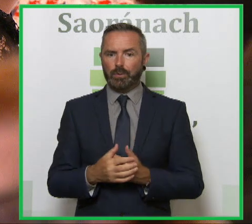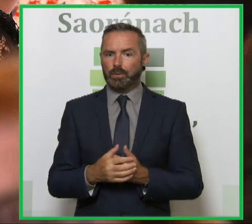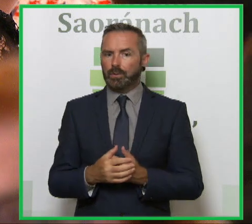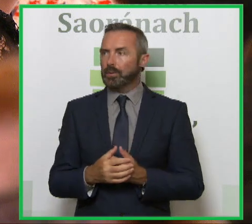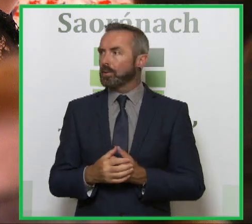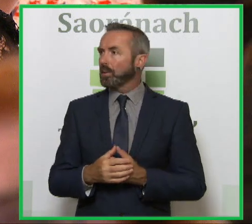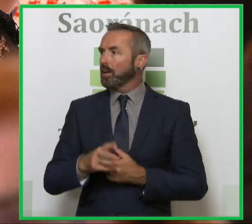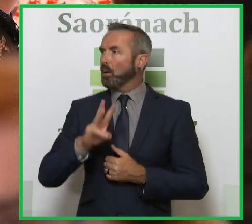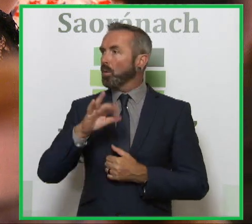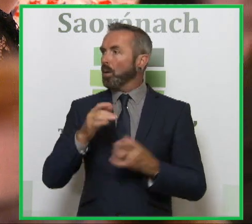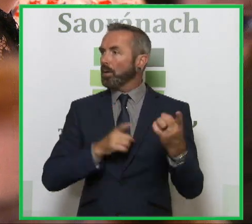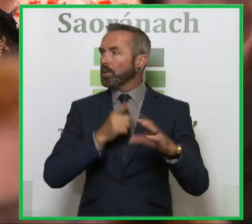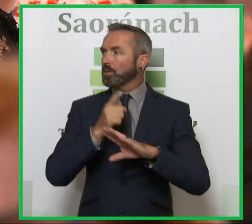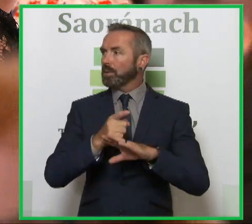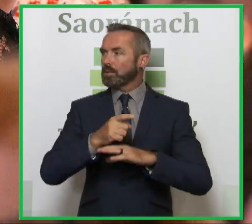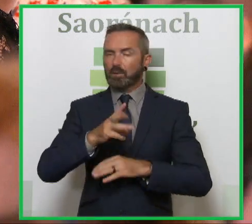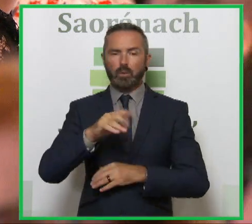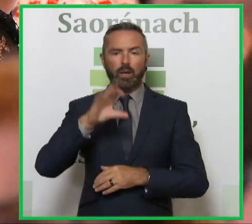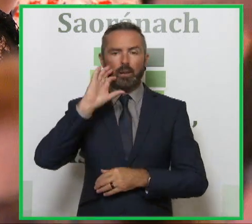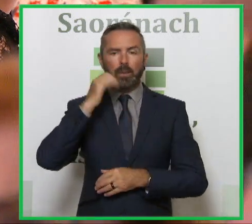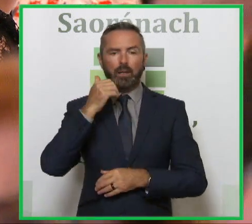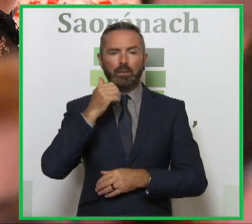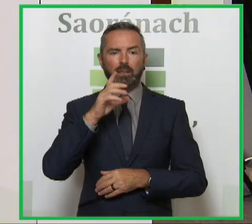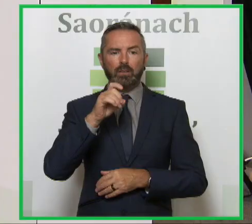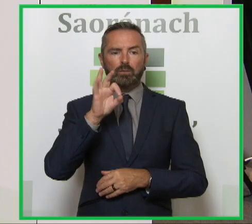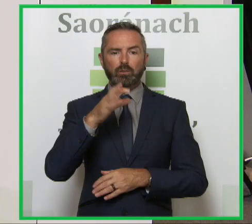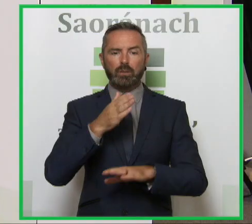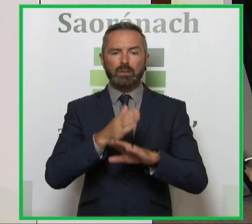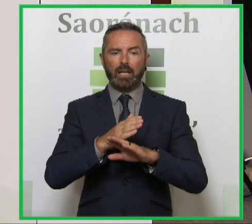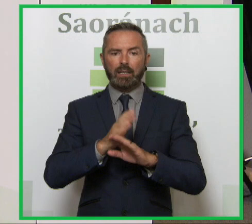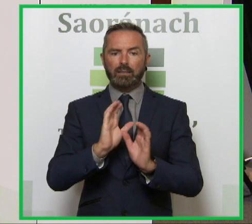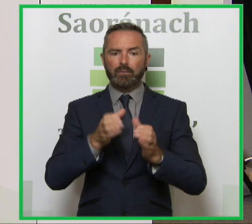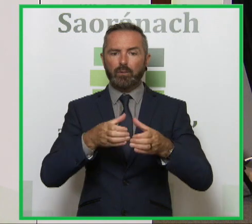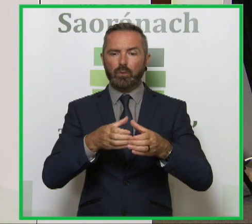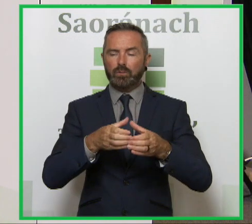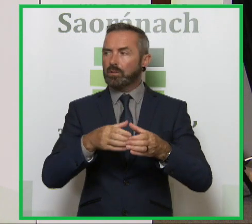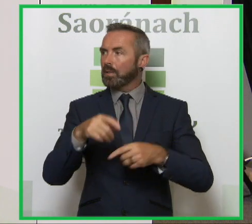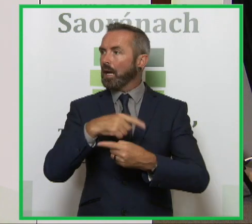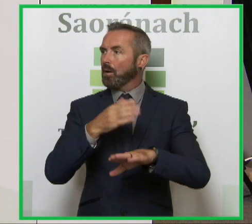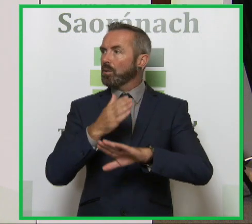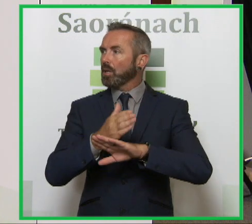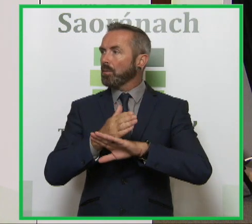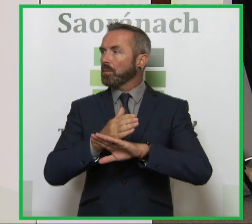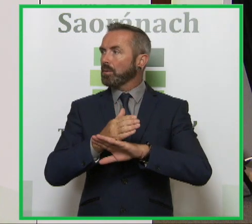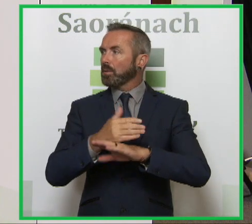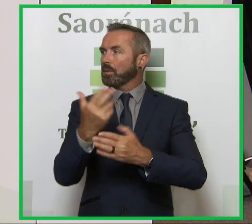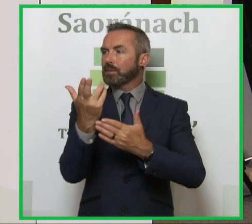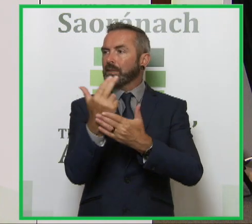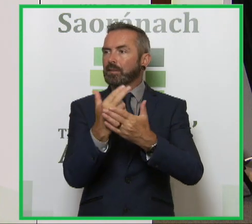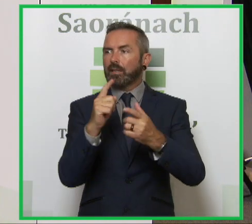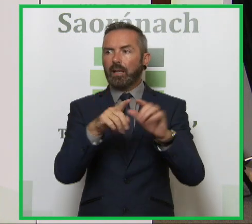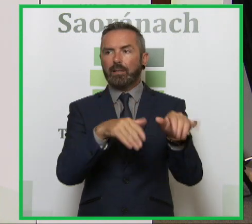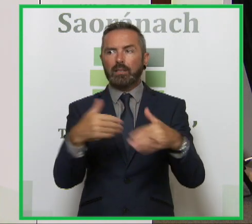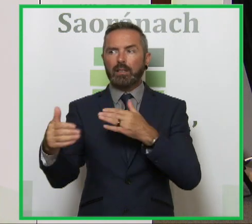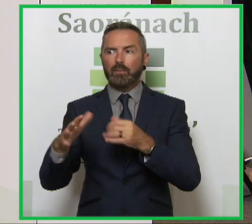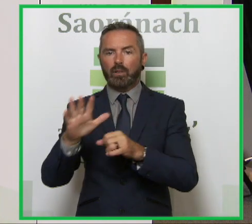Why do we do this? We do this because as a drugs task force, it's our job to design and deliver